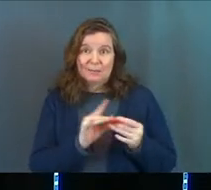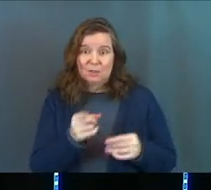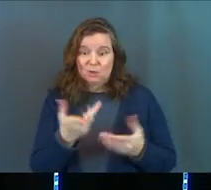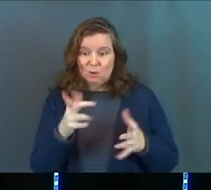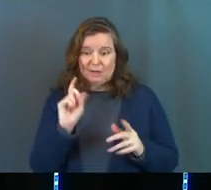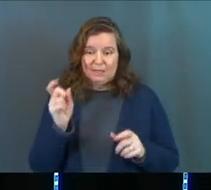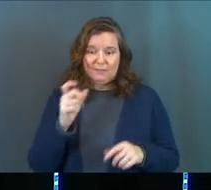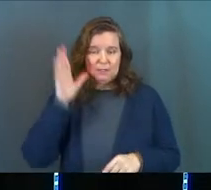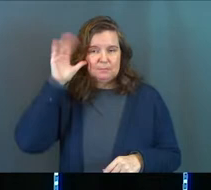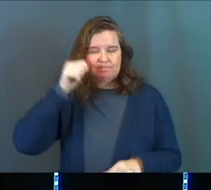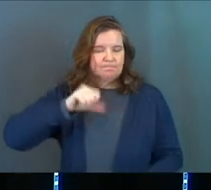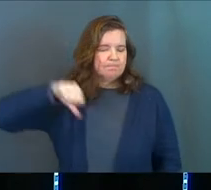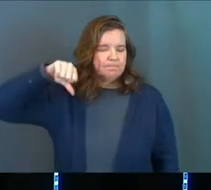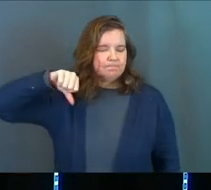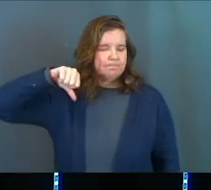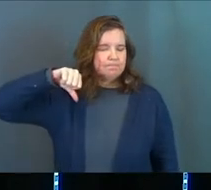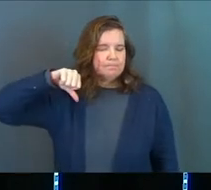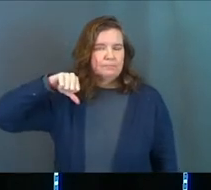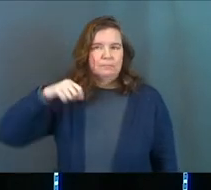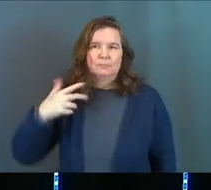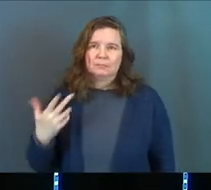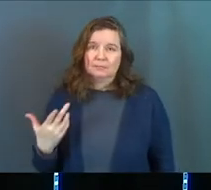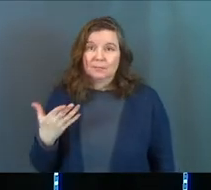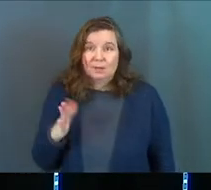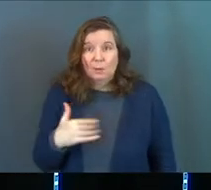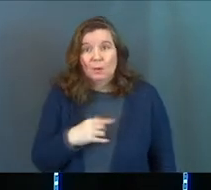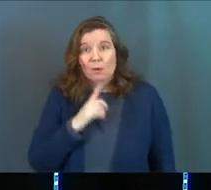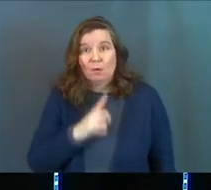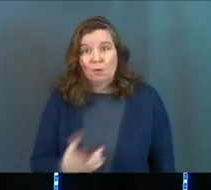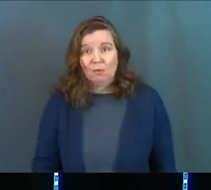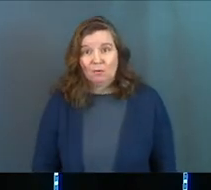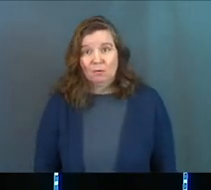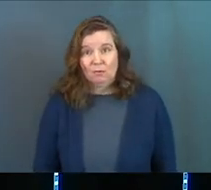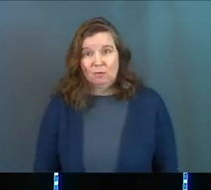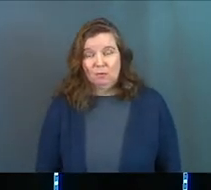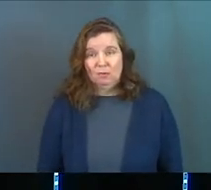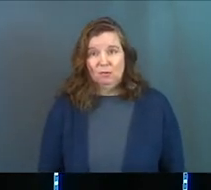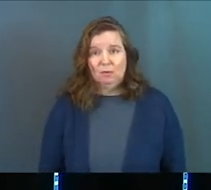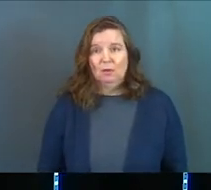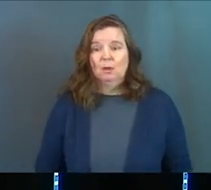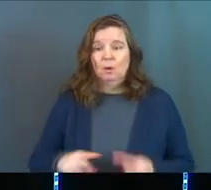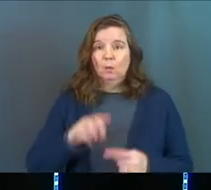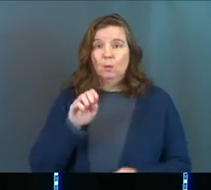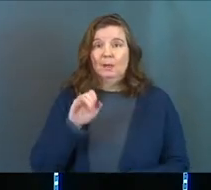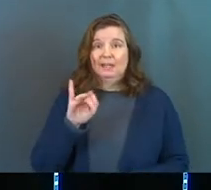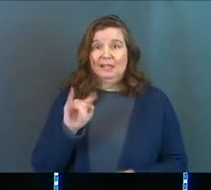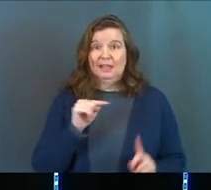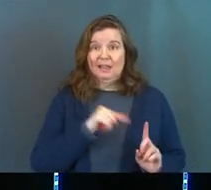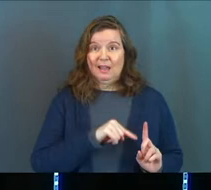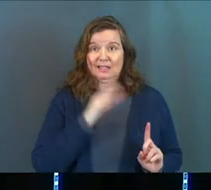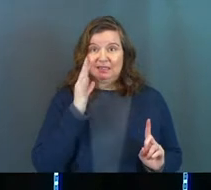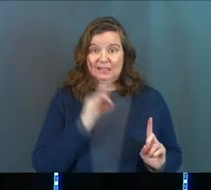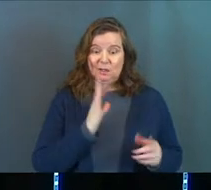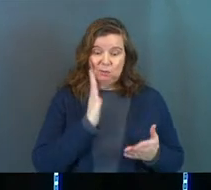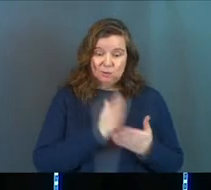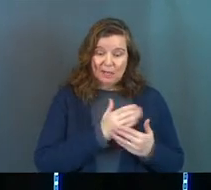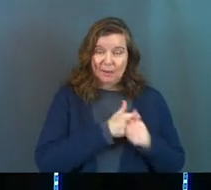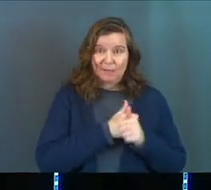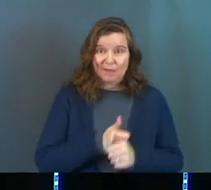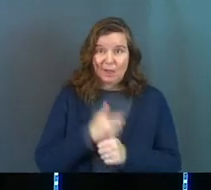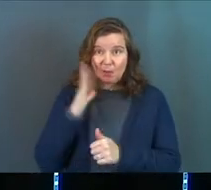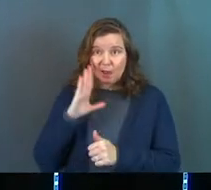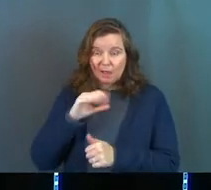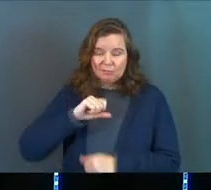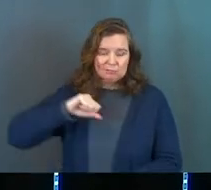already given him your stubbornness. It's the way that we are. When Eli decided to stop following